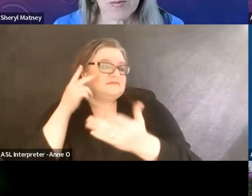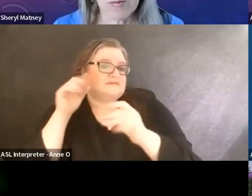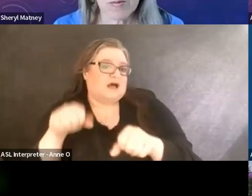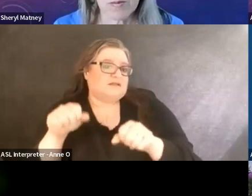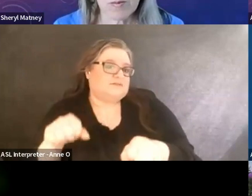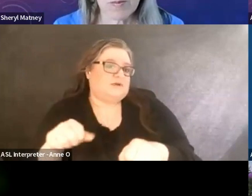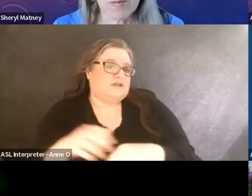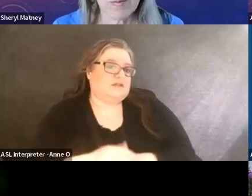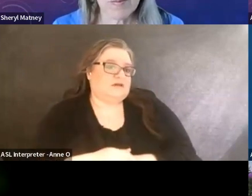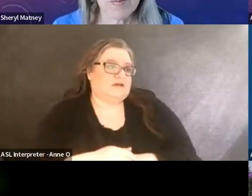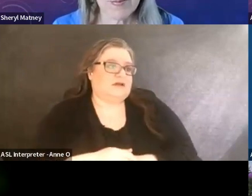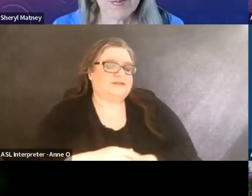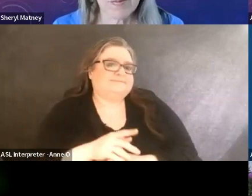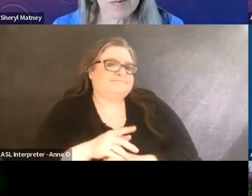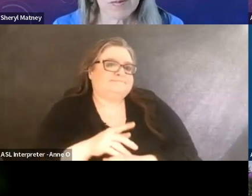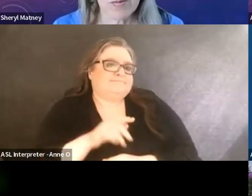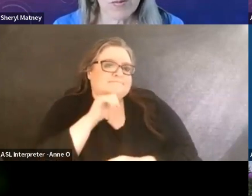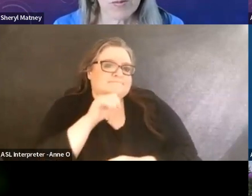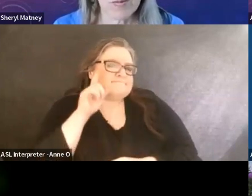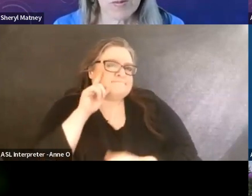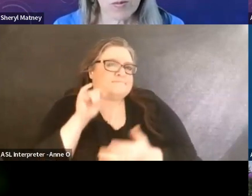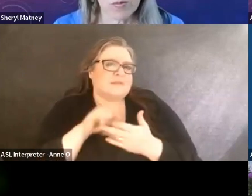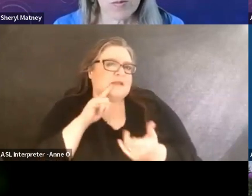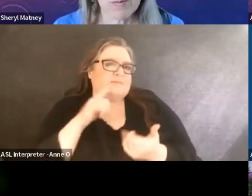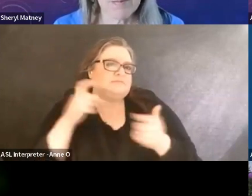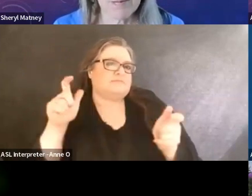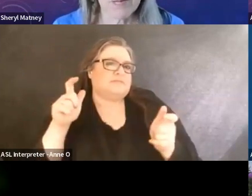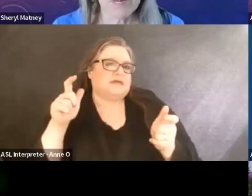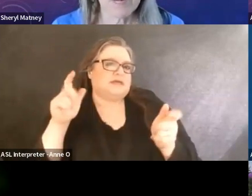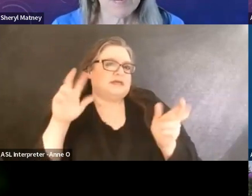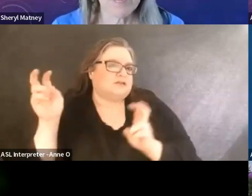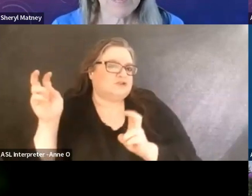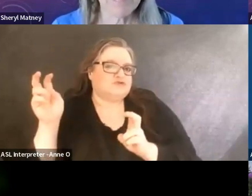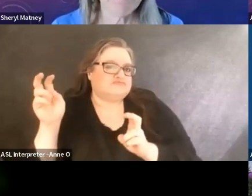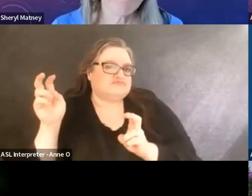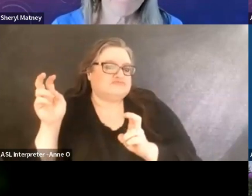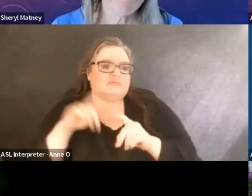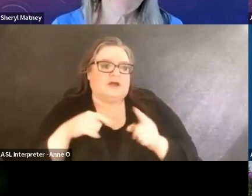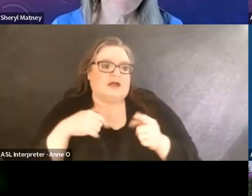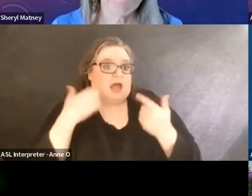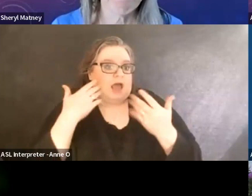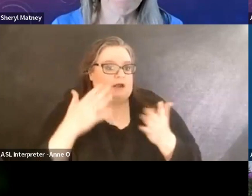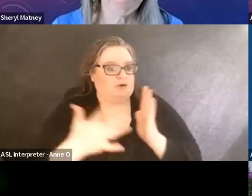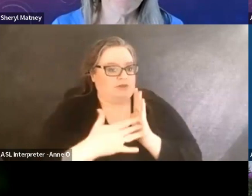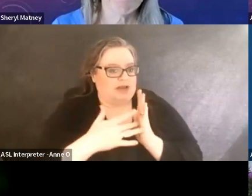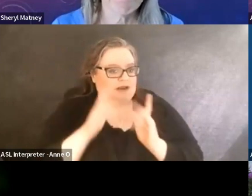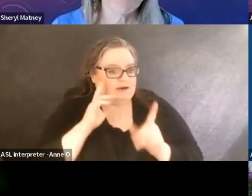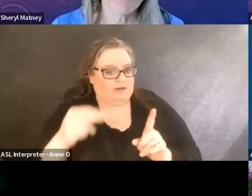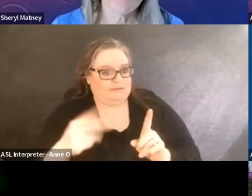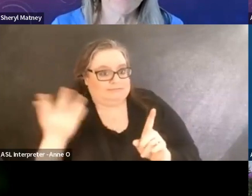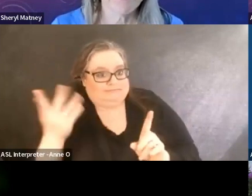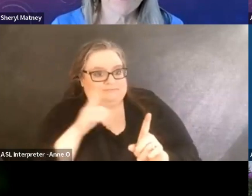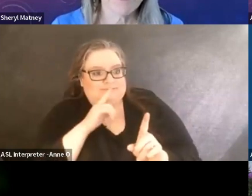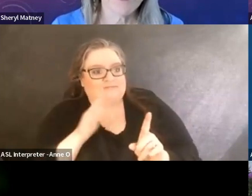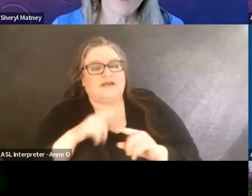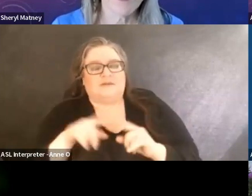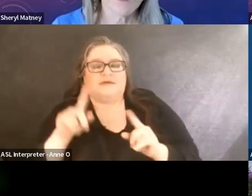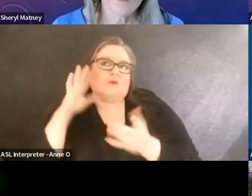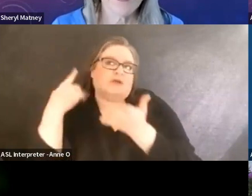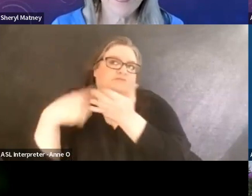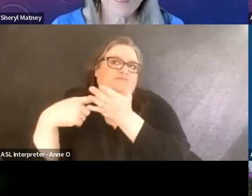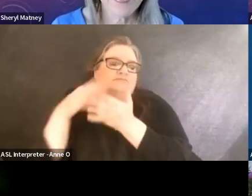I don't foresee that being a huge issue, but I don't know the technical aspects of it, so I could talk with